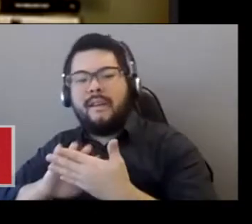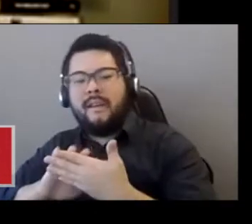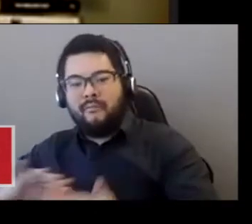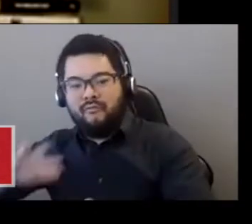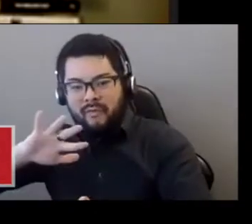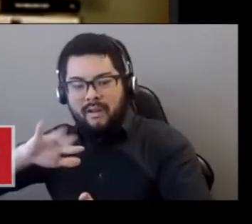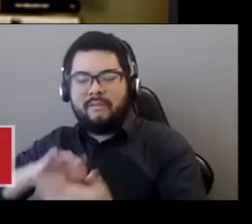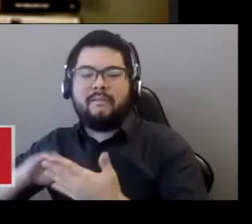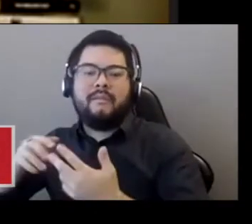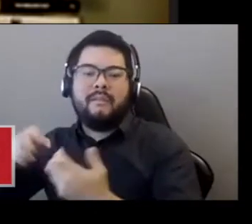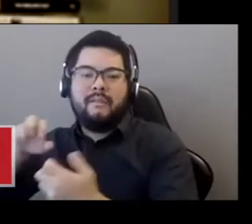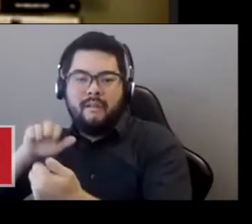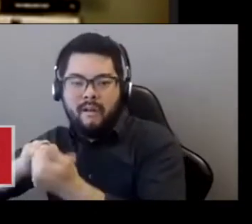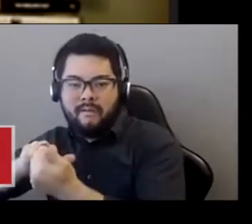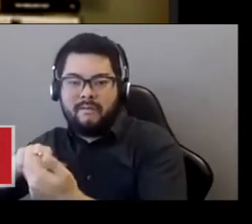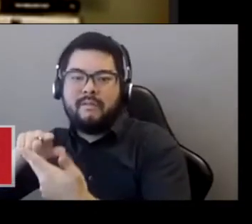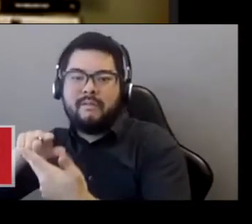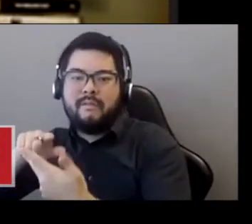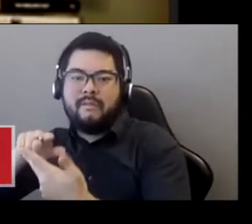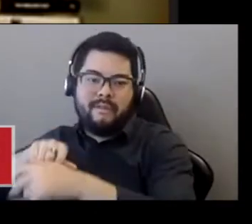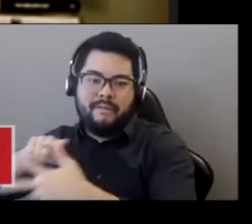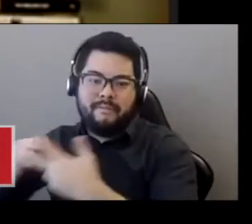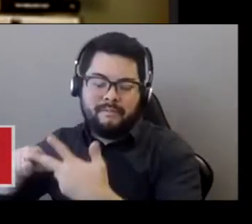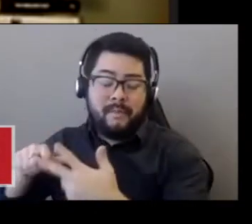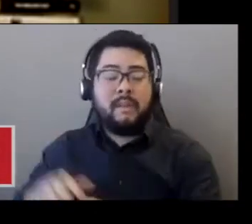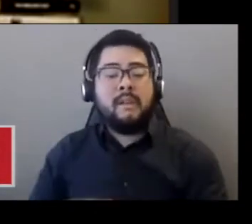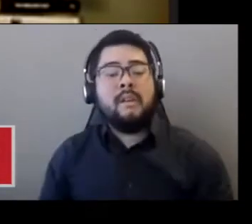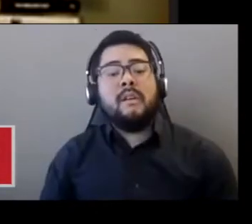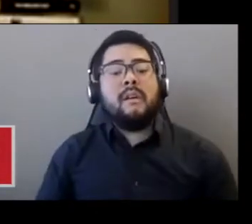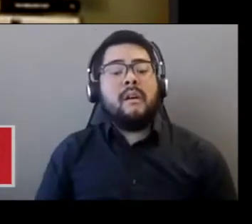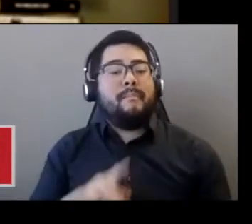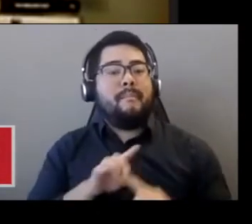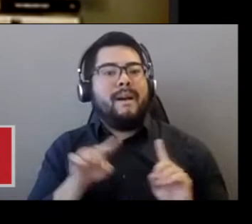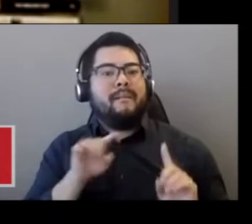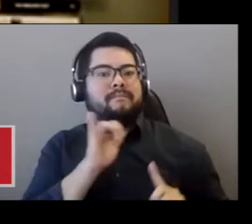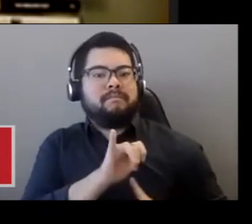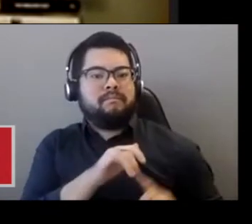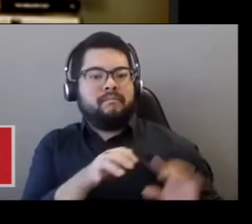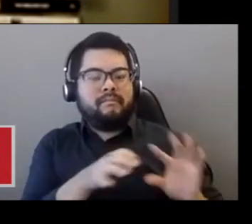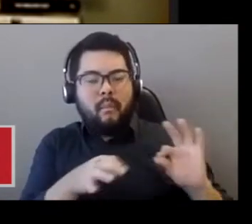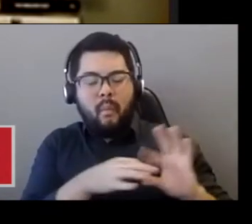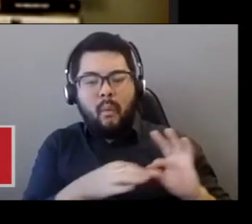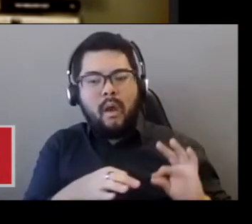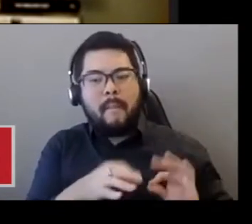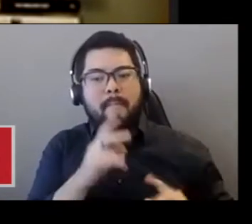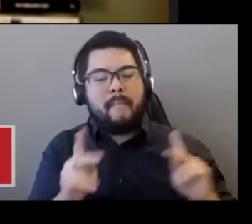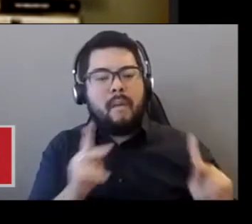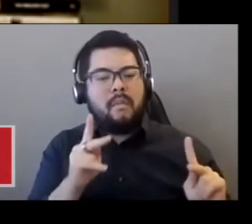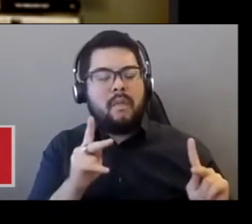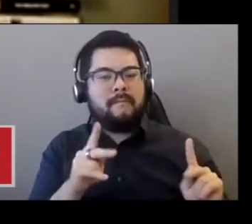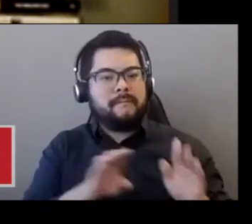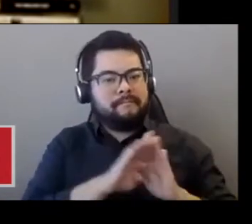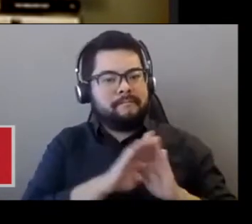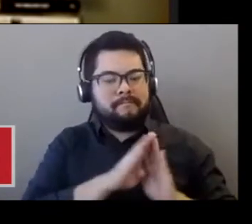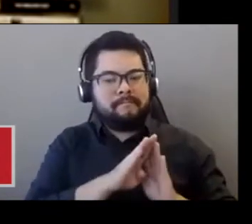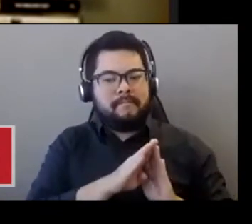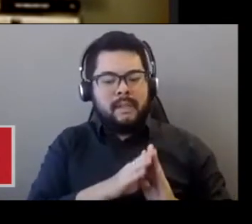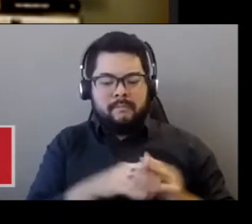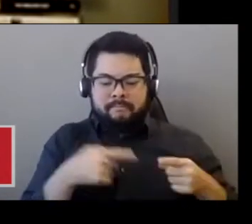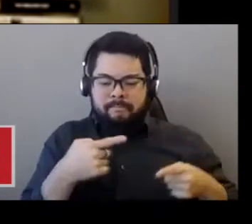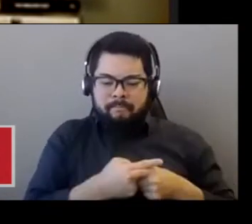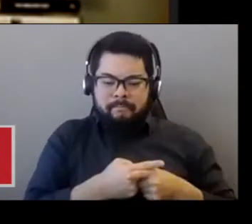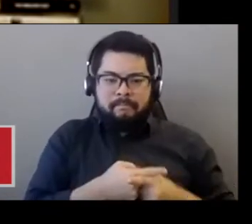And it's in this context that he says, the people have developed a contradictory consciousness. They've developed a